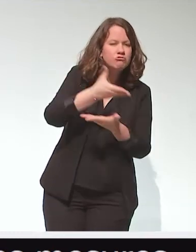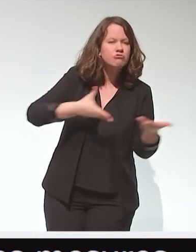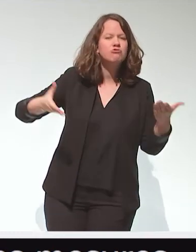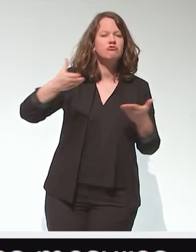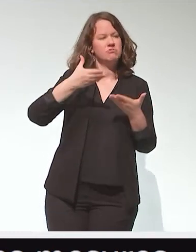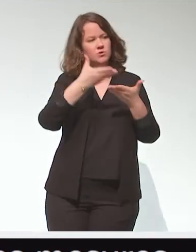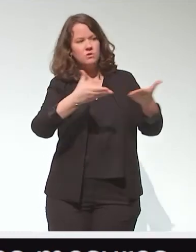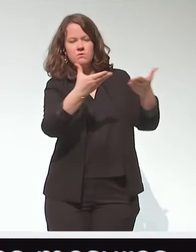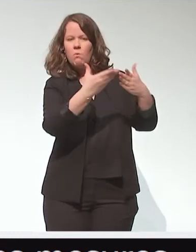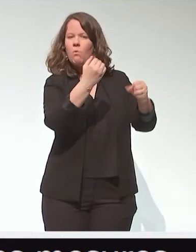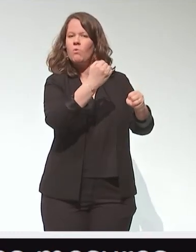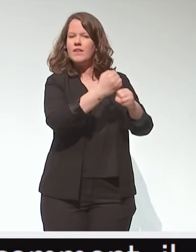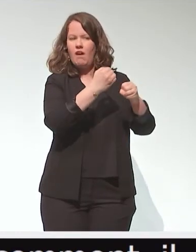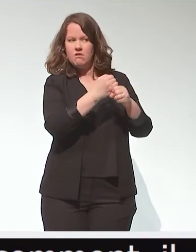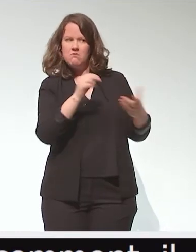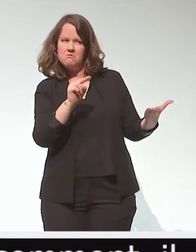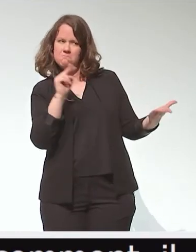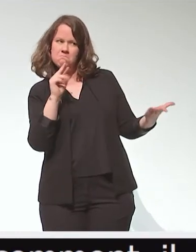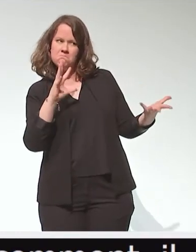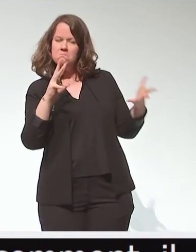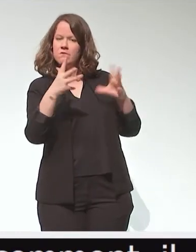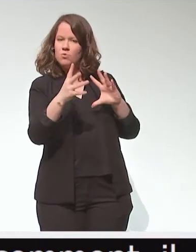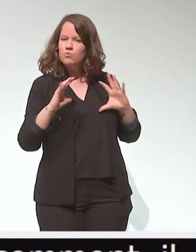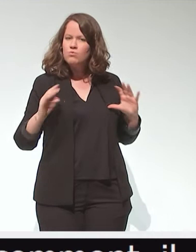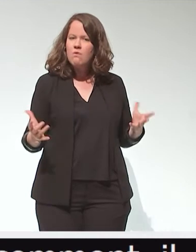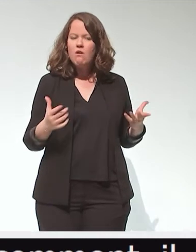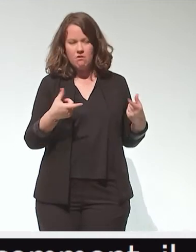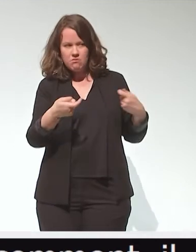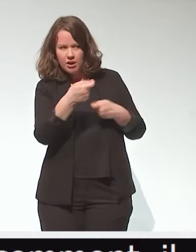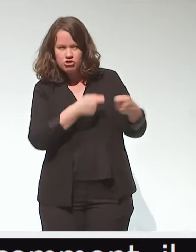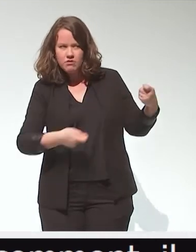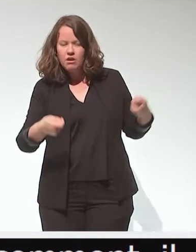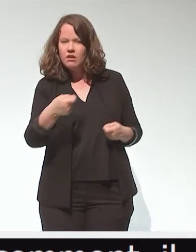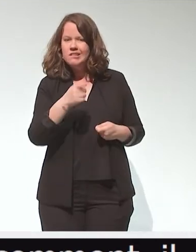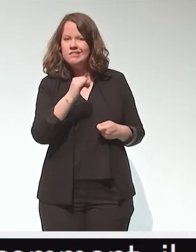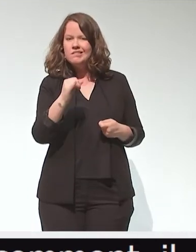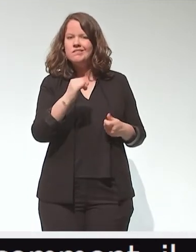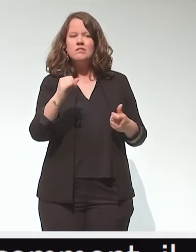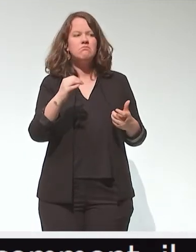be influenced by the robotization and digitalization, and